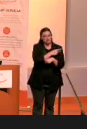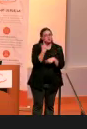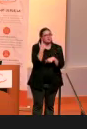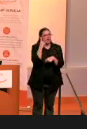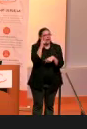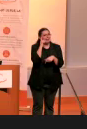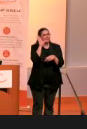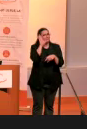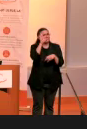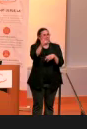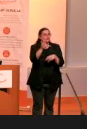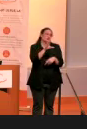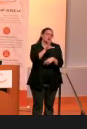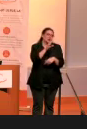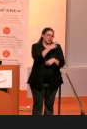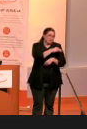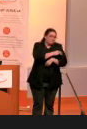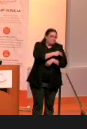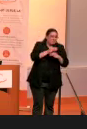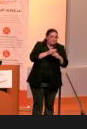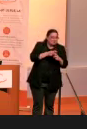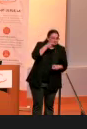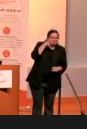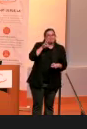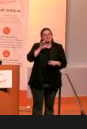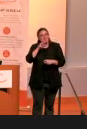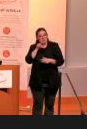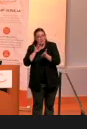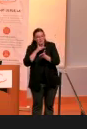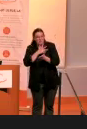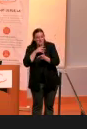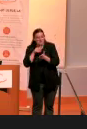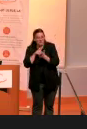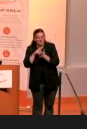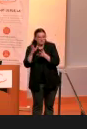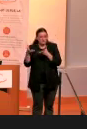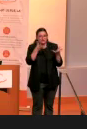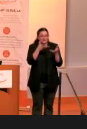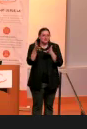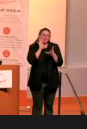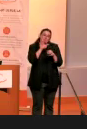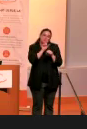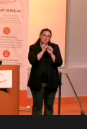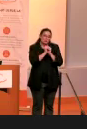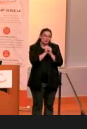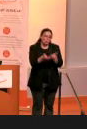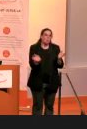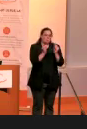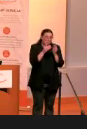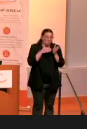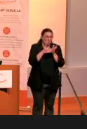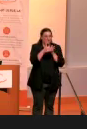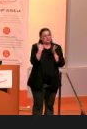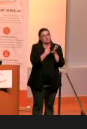cardiology, rheumatology clinics or just working really closely together to kind of help make sure that everybody's getting